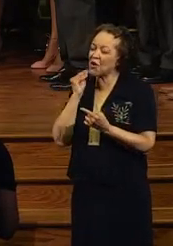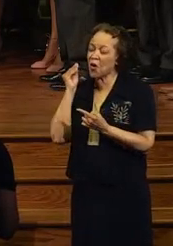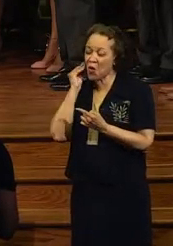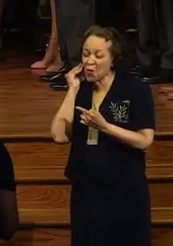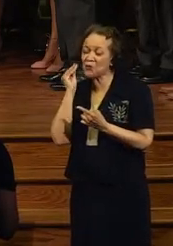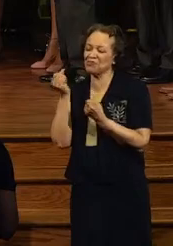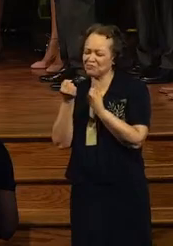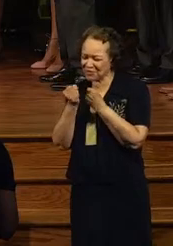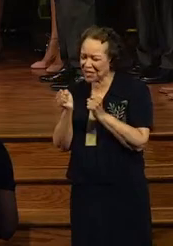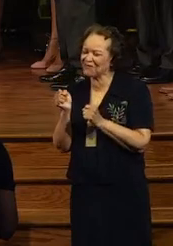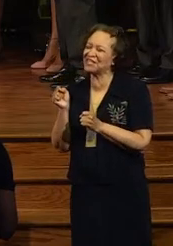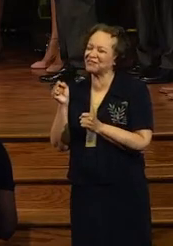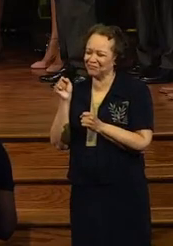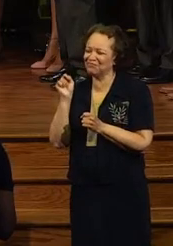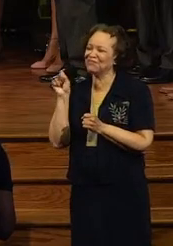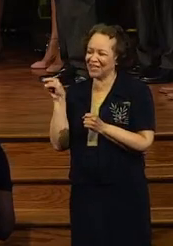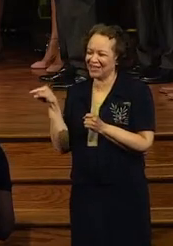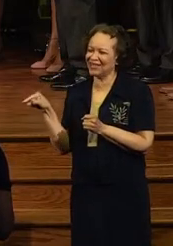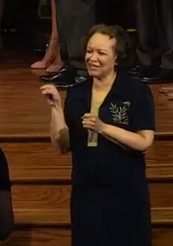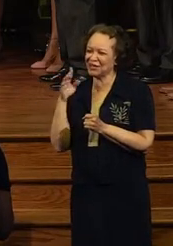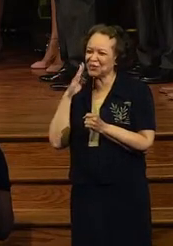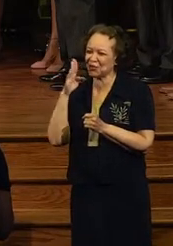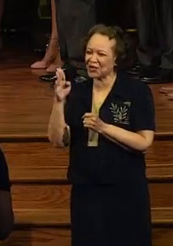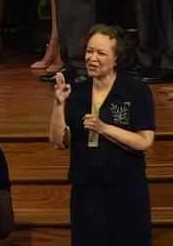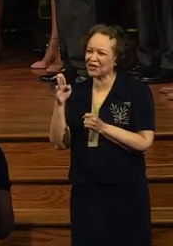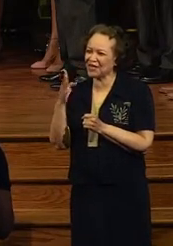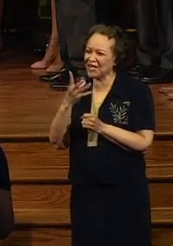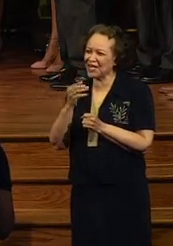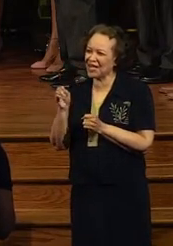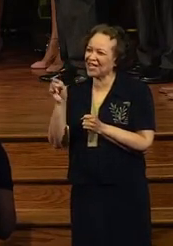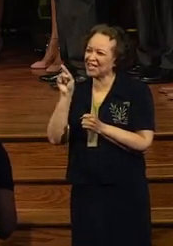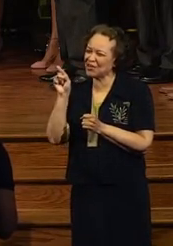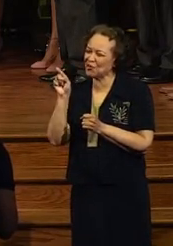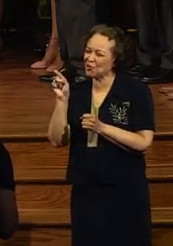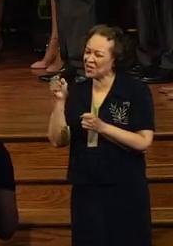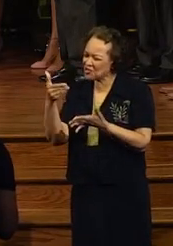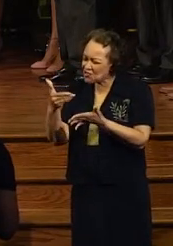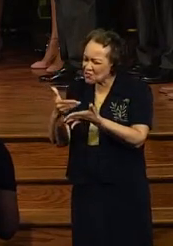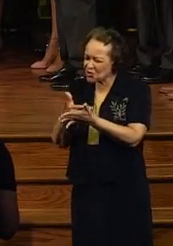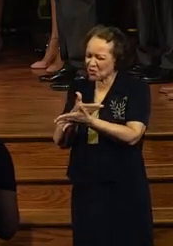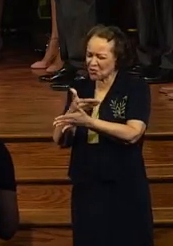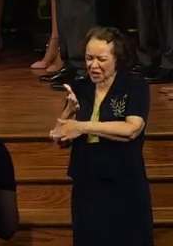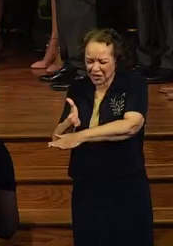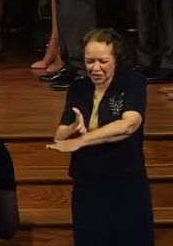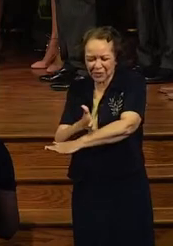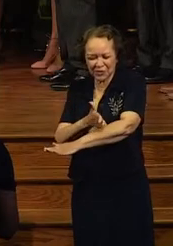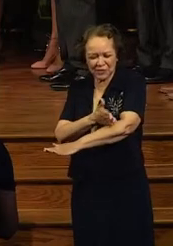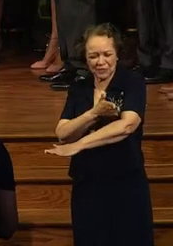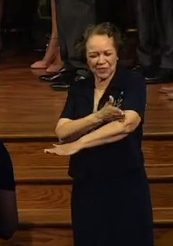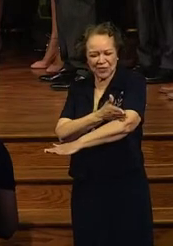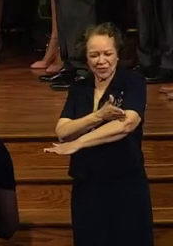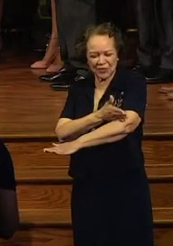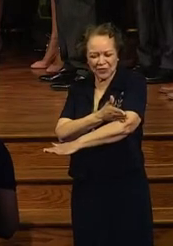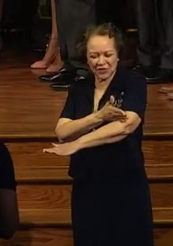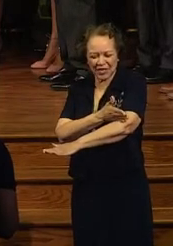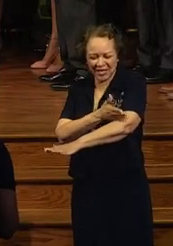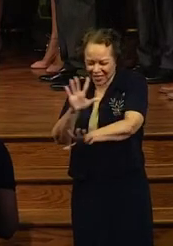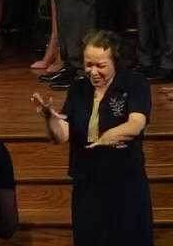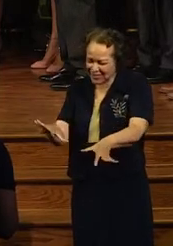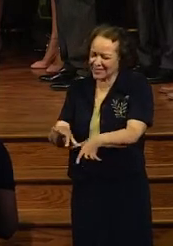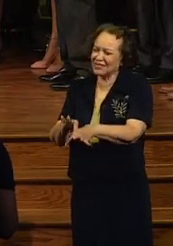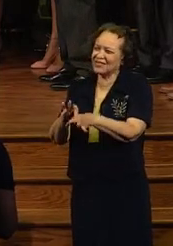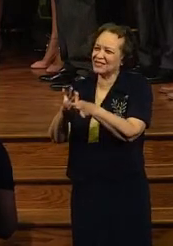will, that he will be new and improved, that he will be further connected with